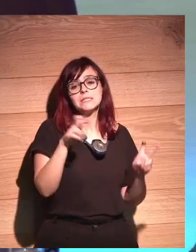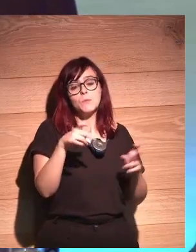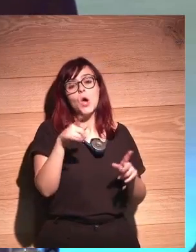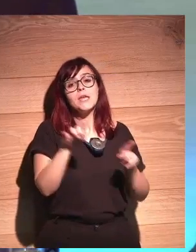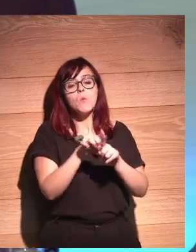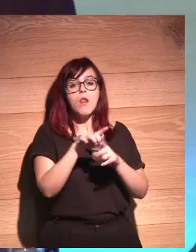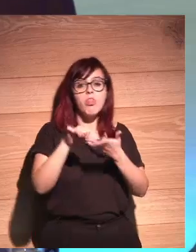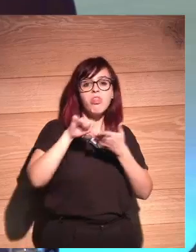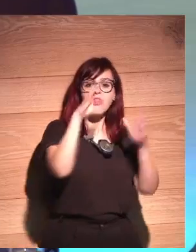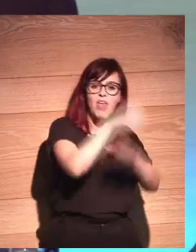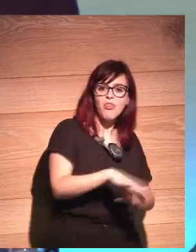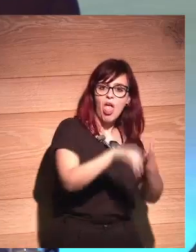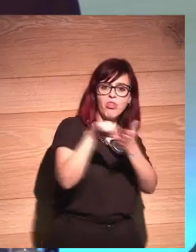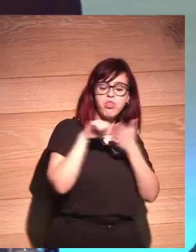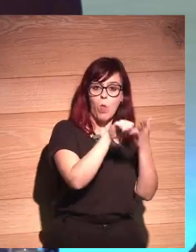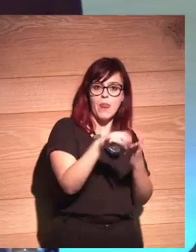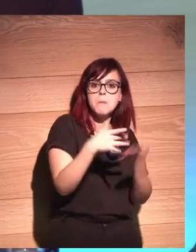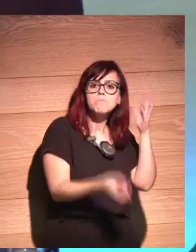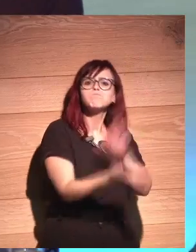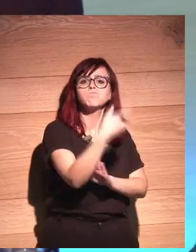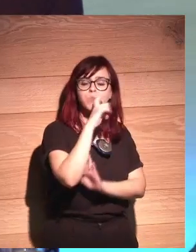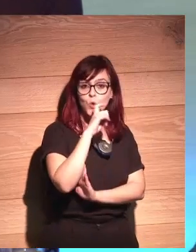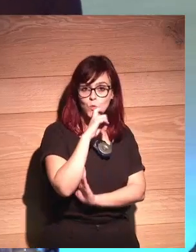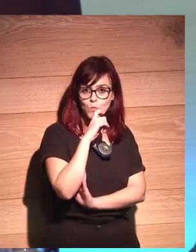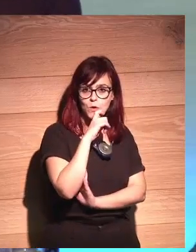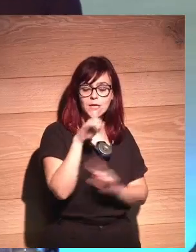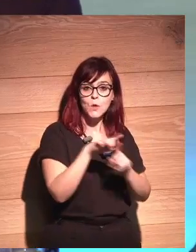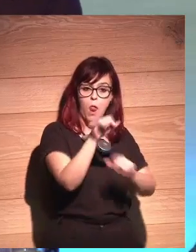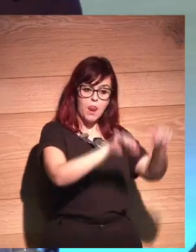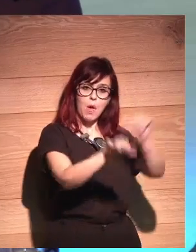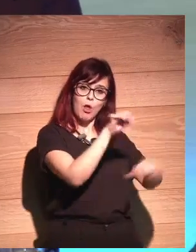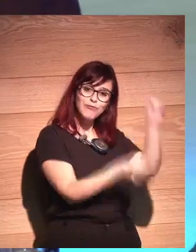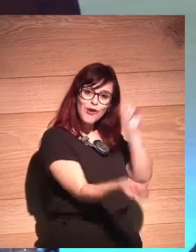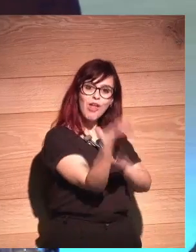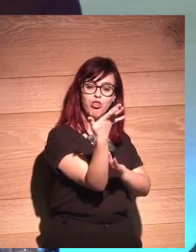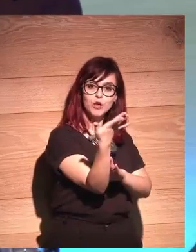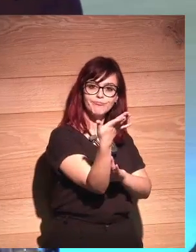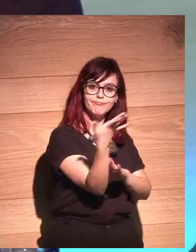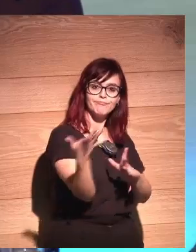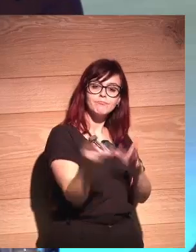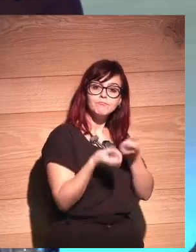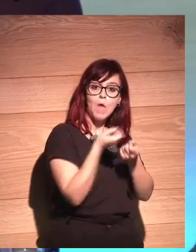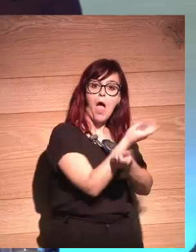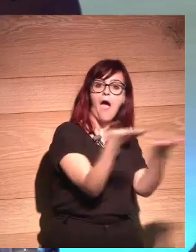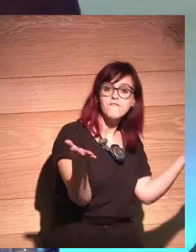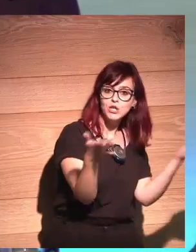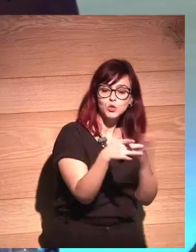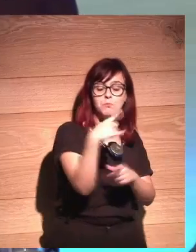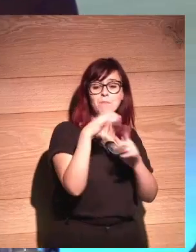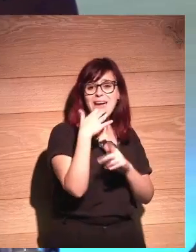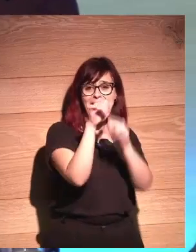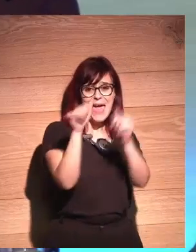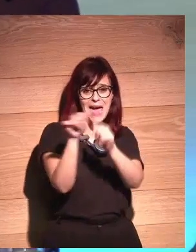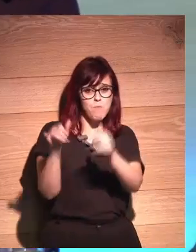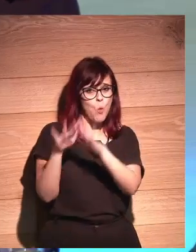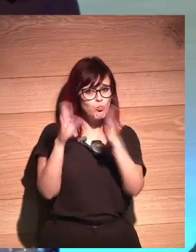where other methodologies are being used, how to create citizens' science in these